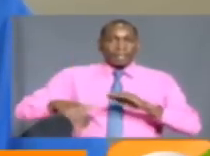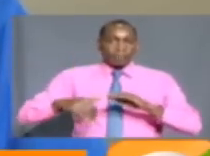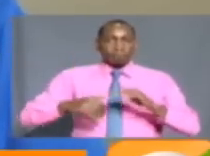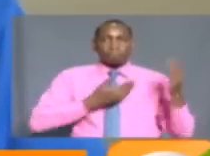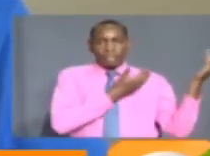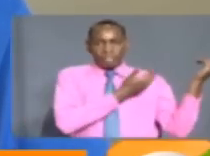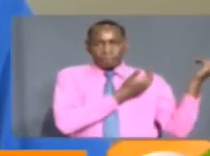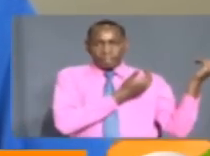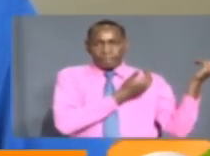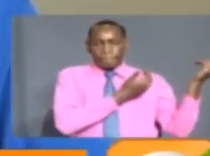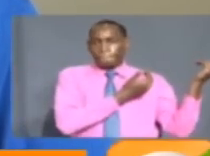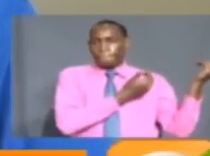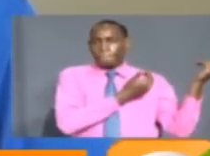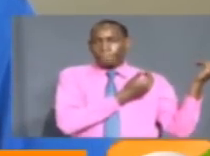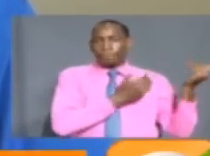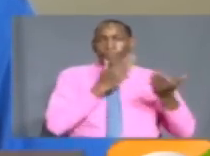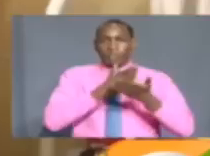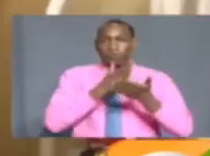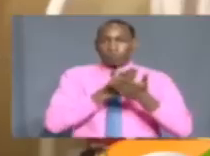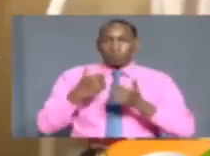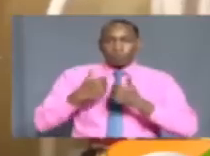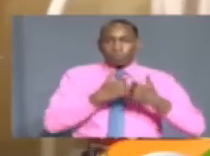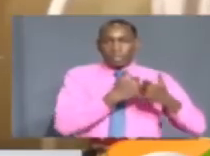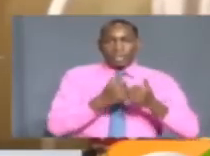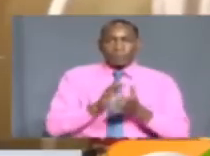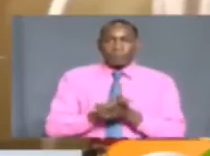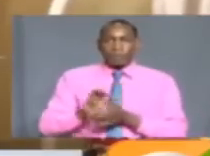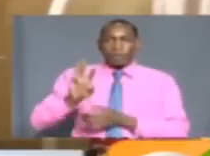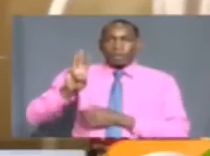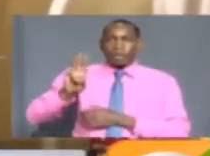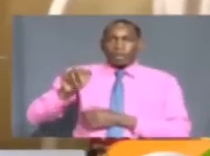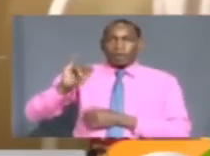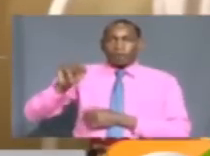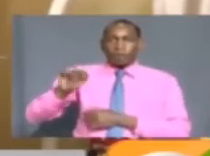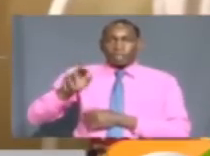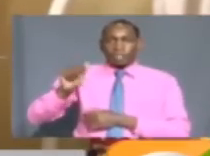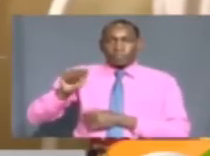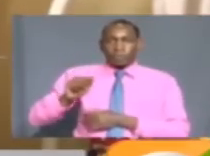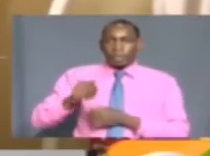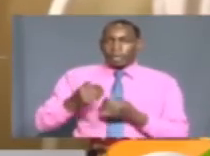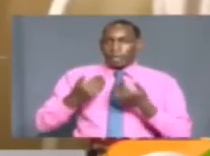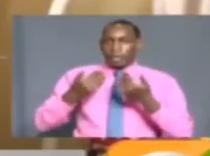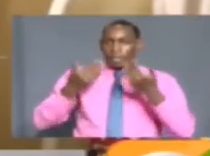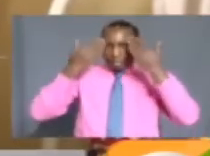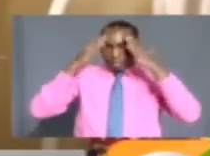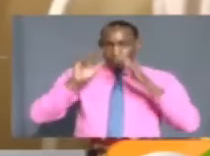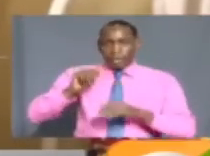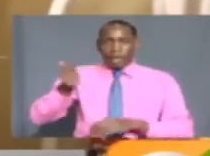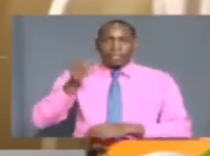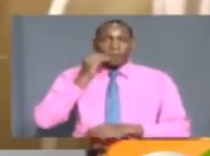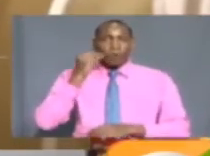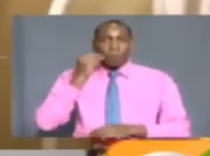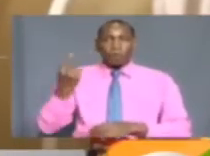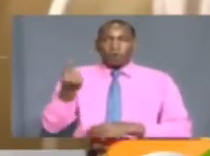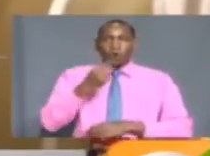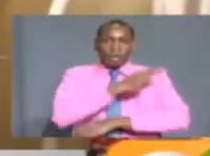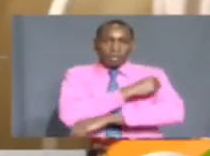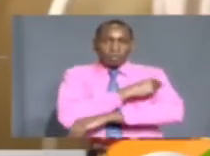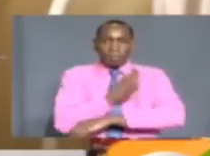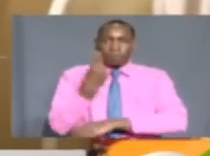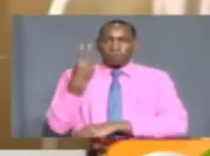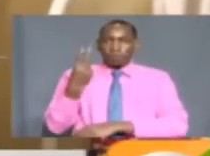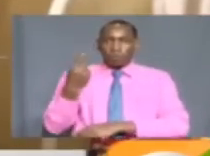So it is a real challenge. Damaris Wanjiro does not know any other home apart from this hospital bed for the past